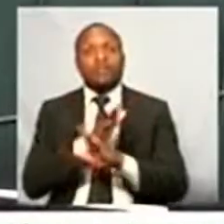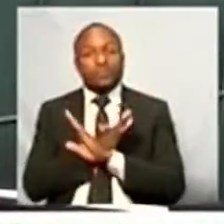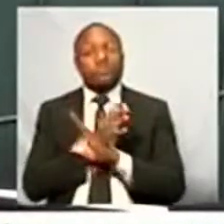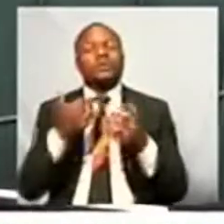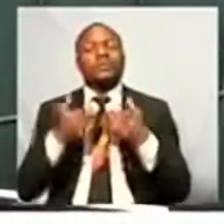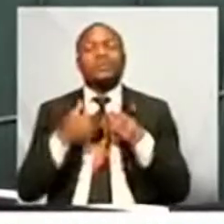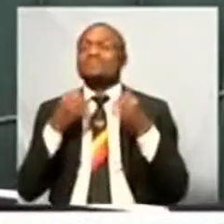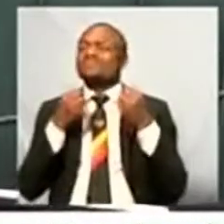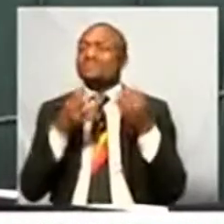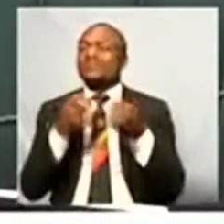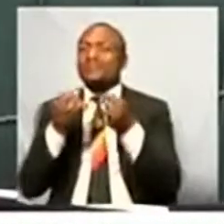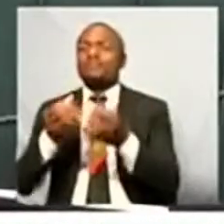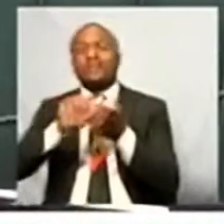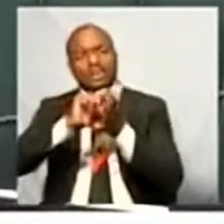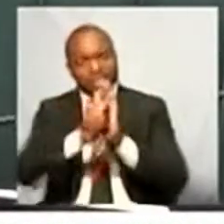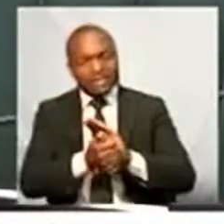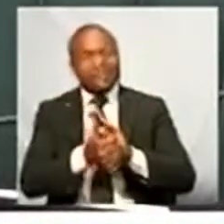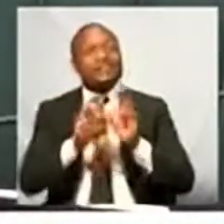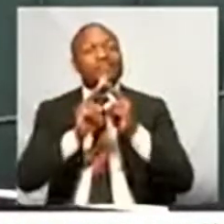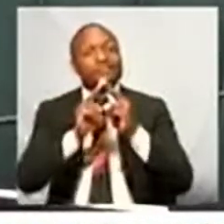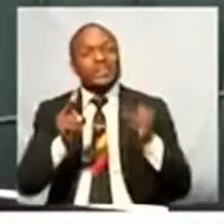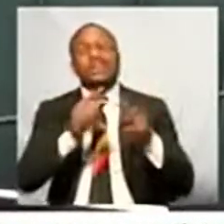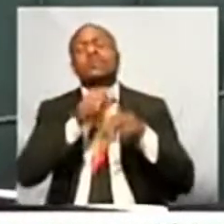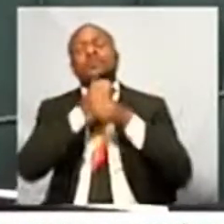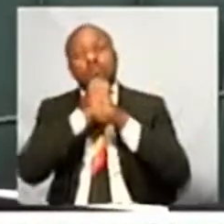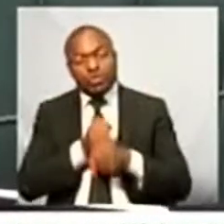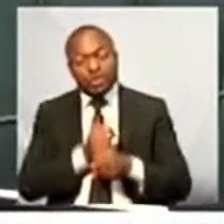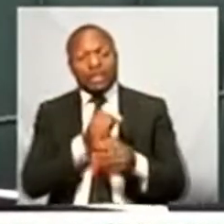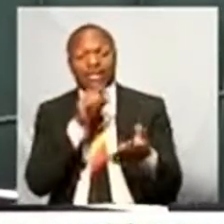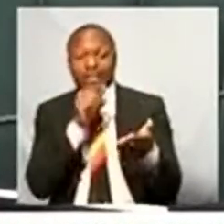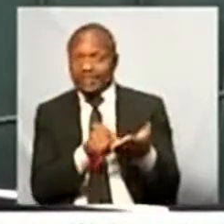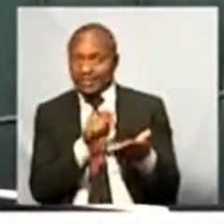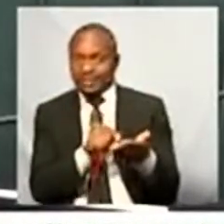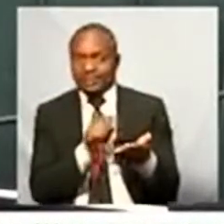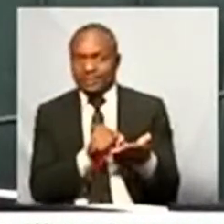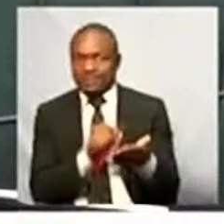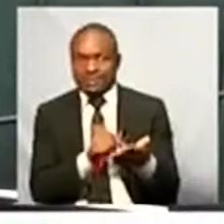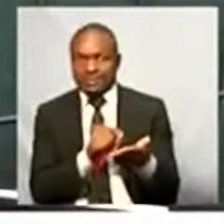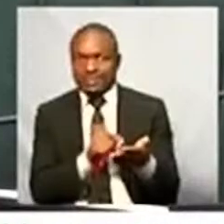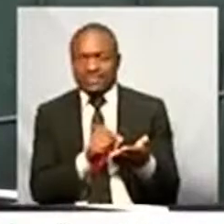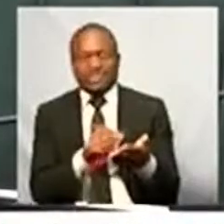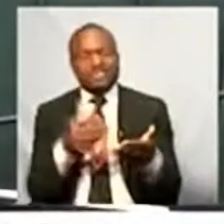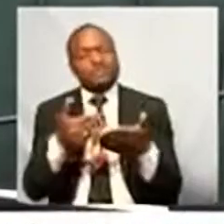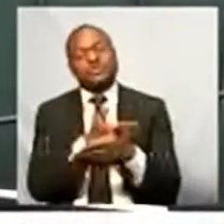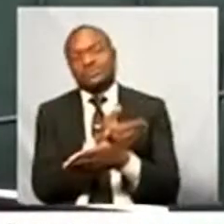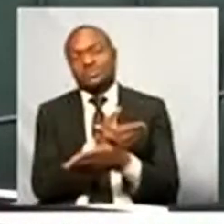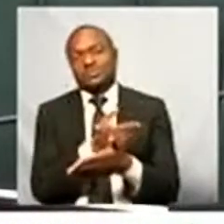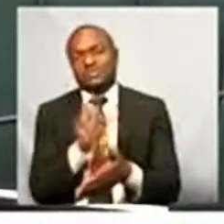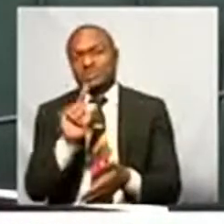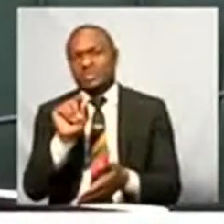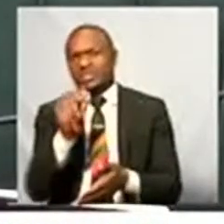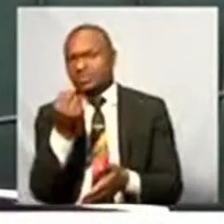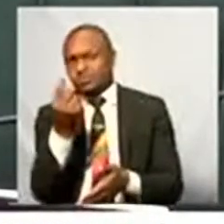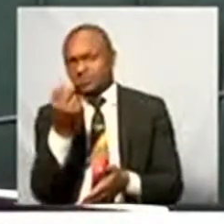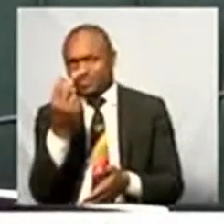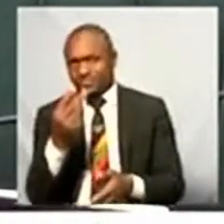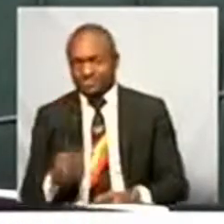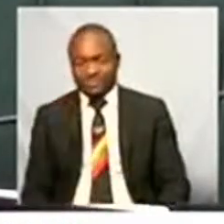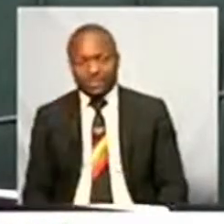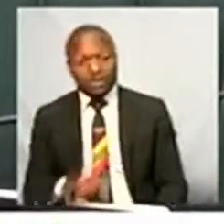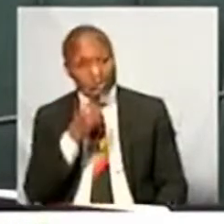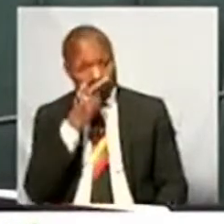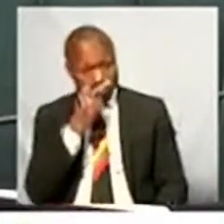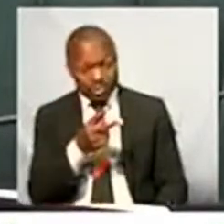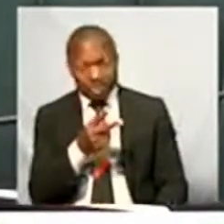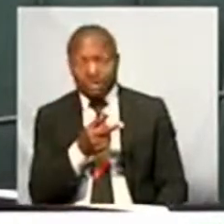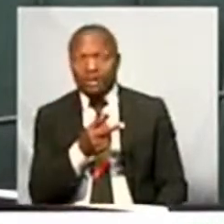acts that are very, very old. In fact, this one is even very new, 2012. You look at